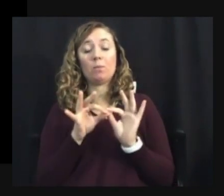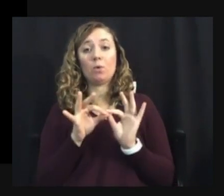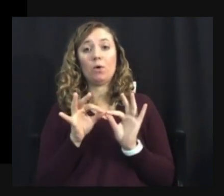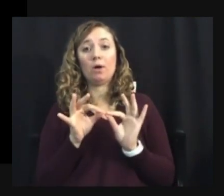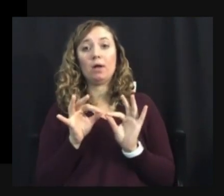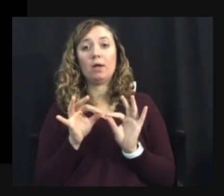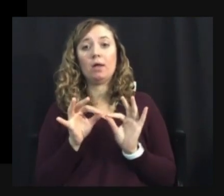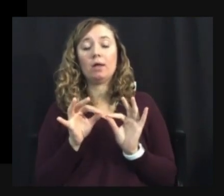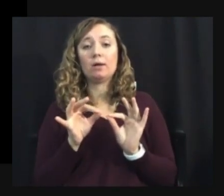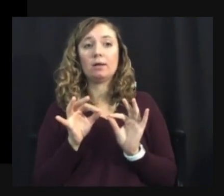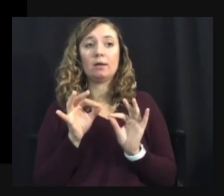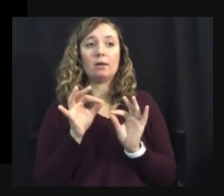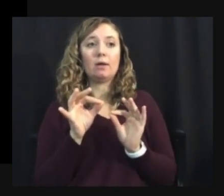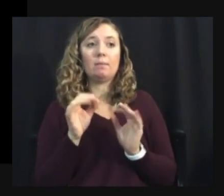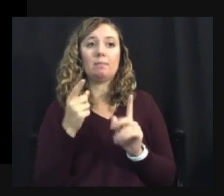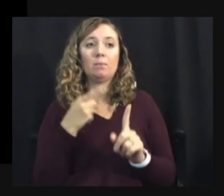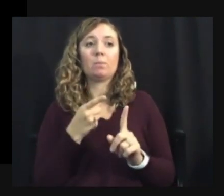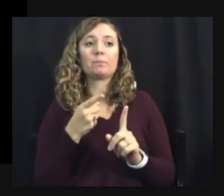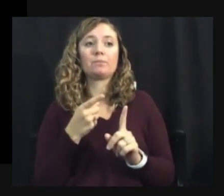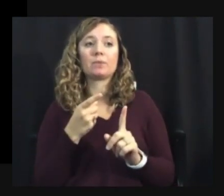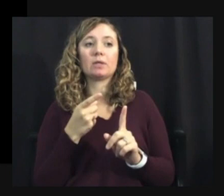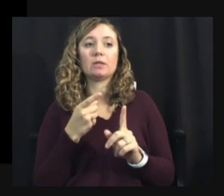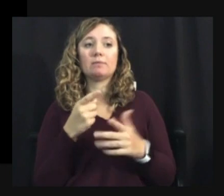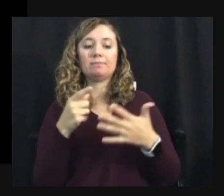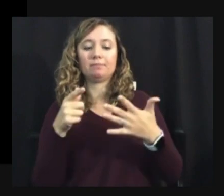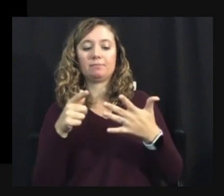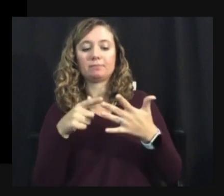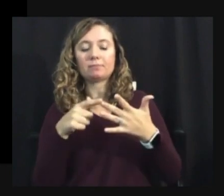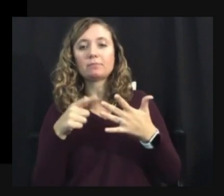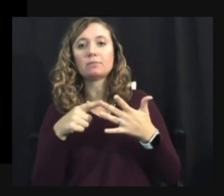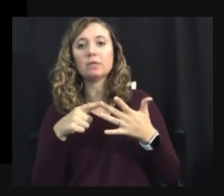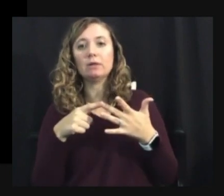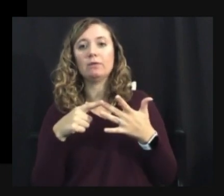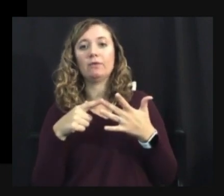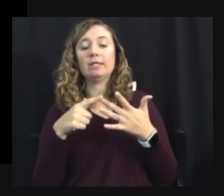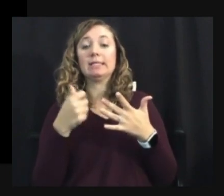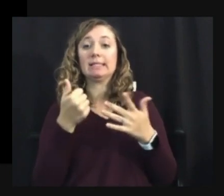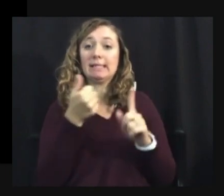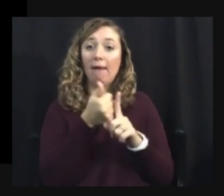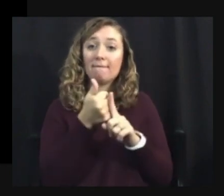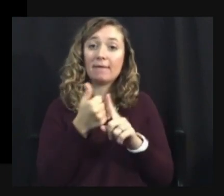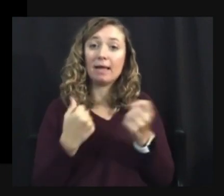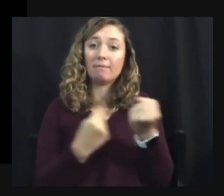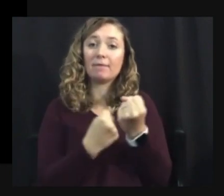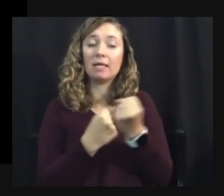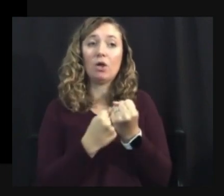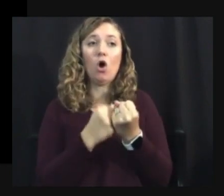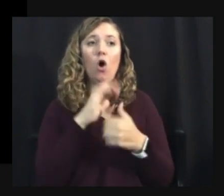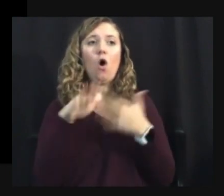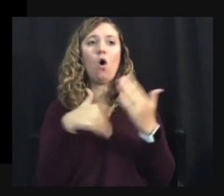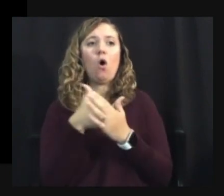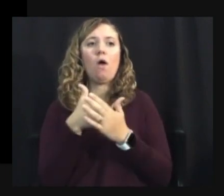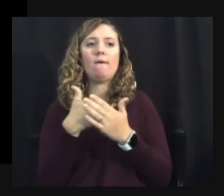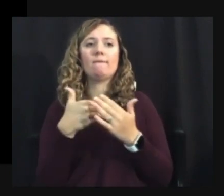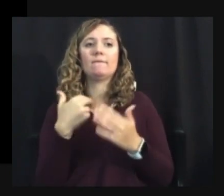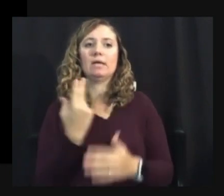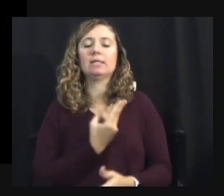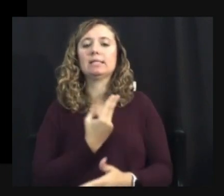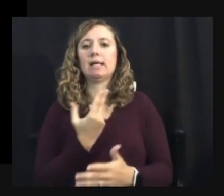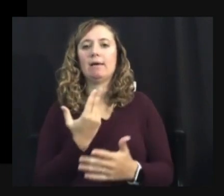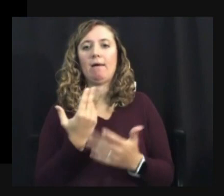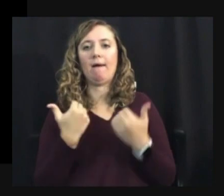self-advocate, all of us, I think, find our ways to